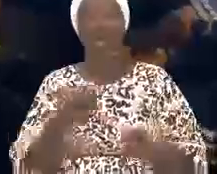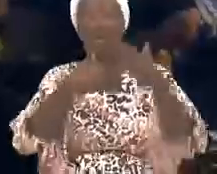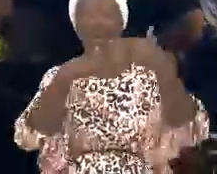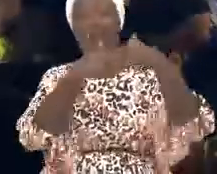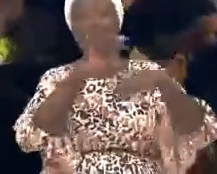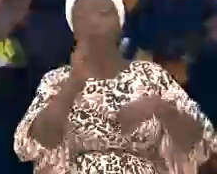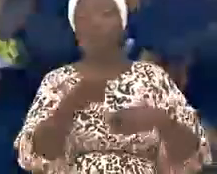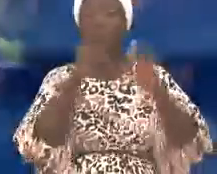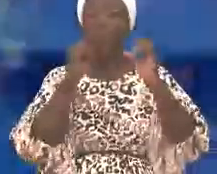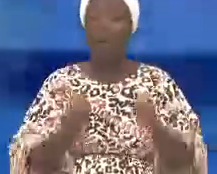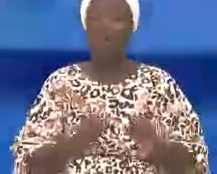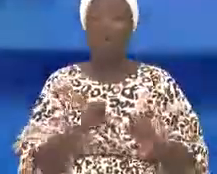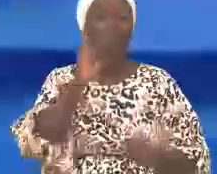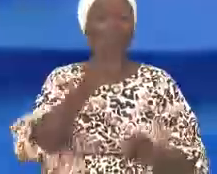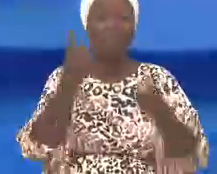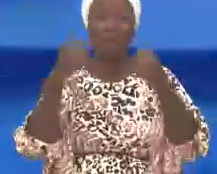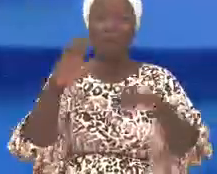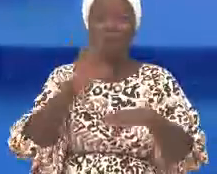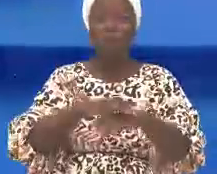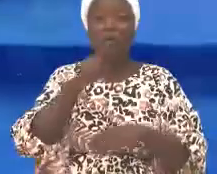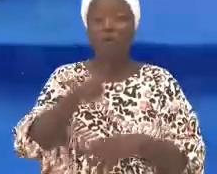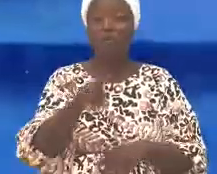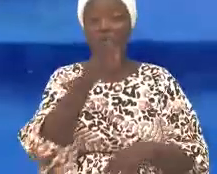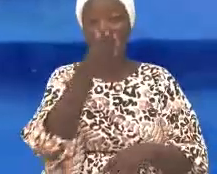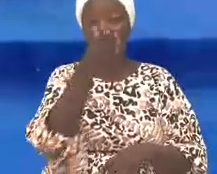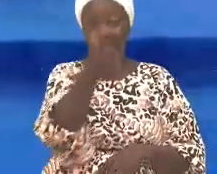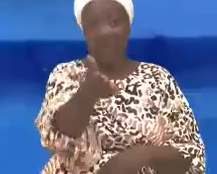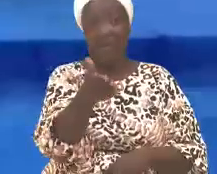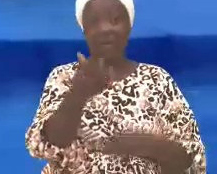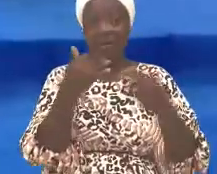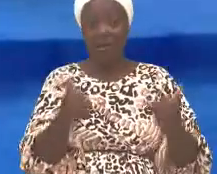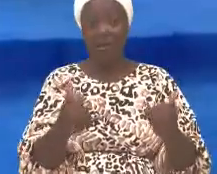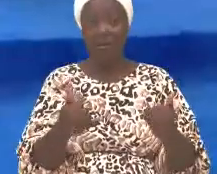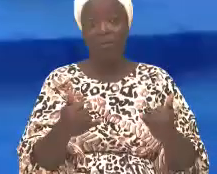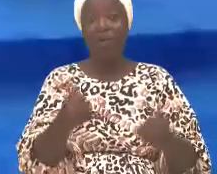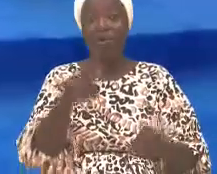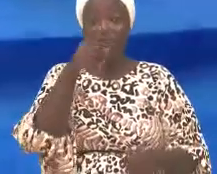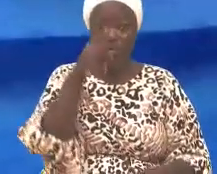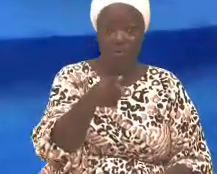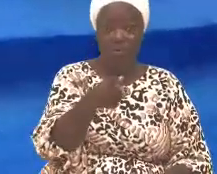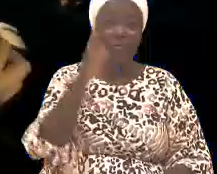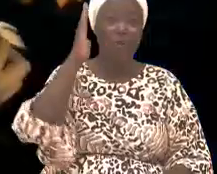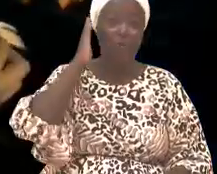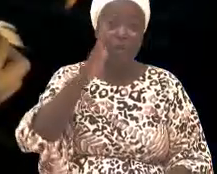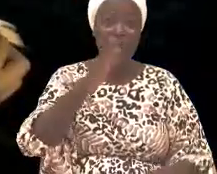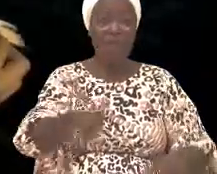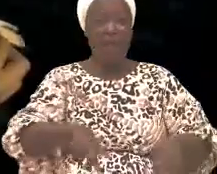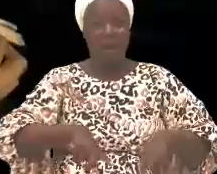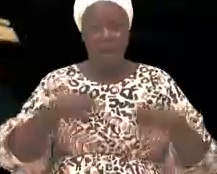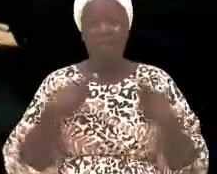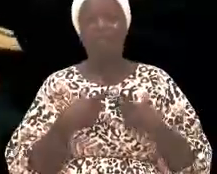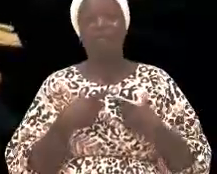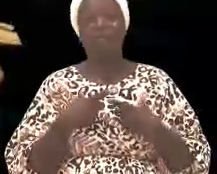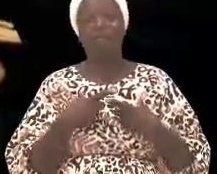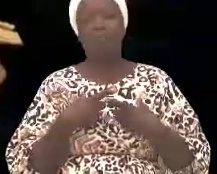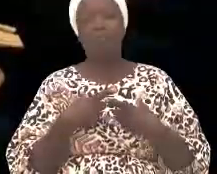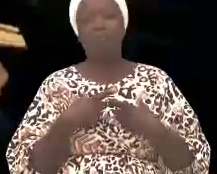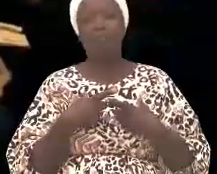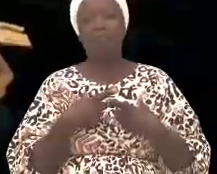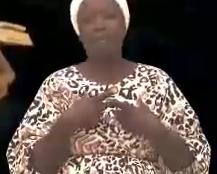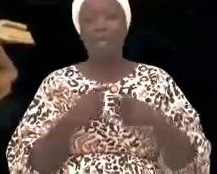power will come upon you there. You will live. If you